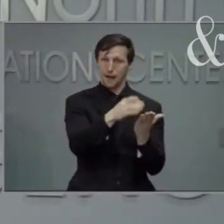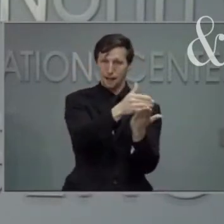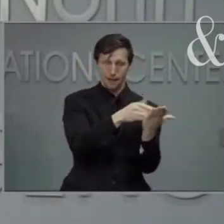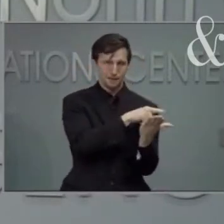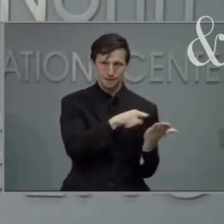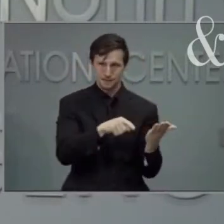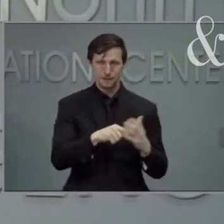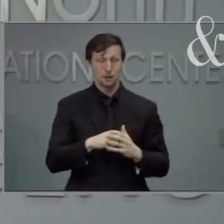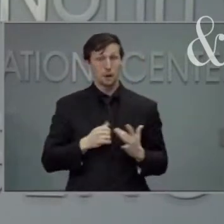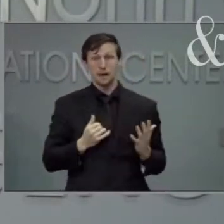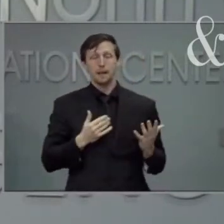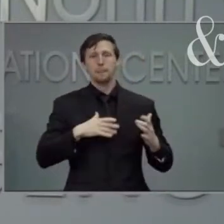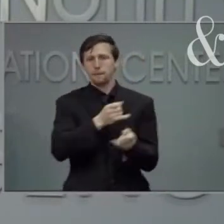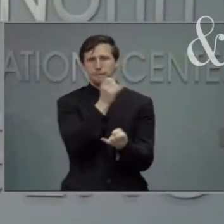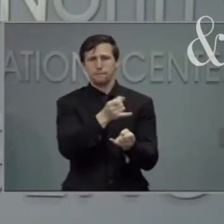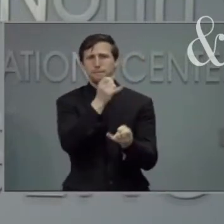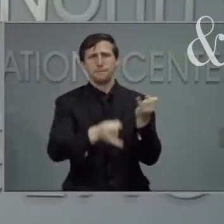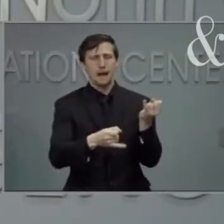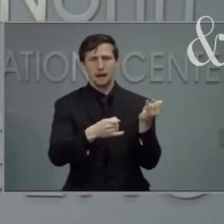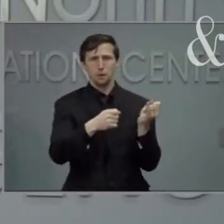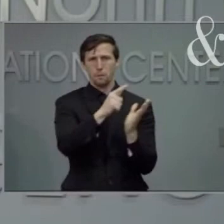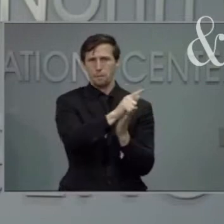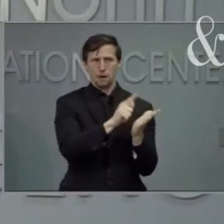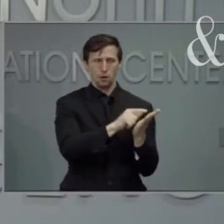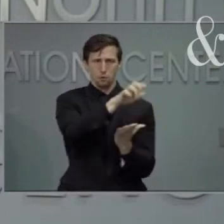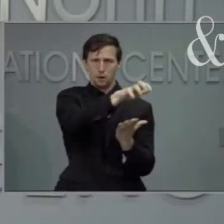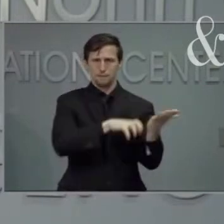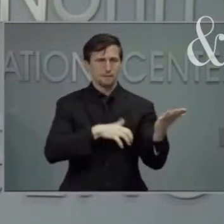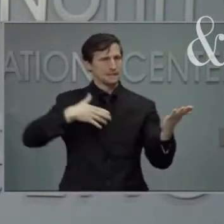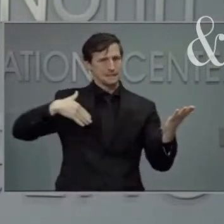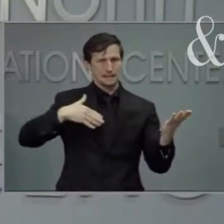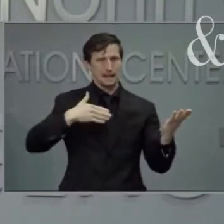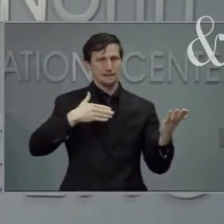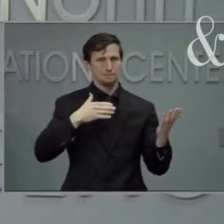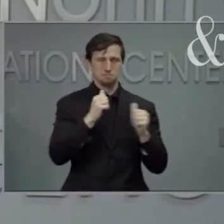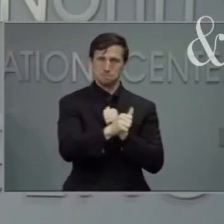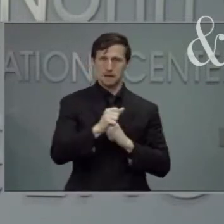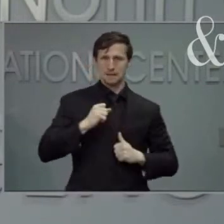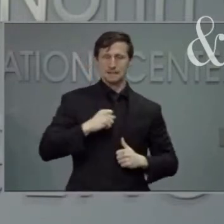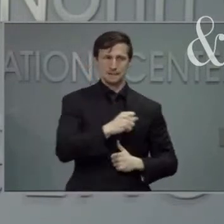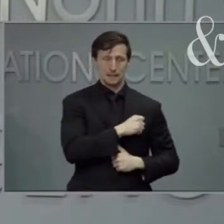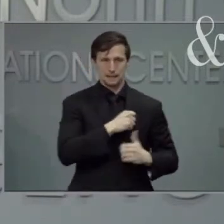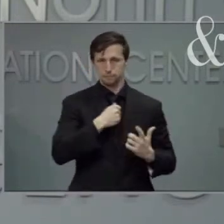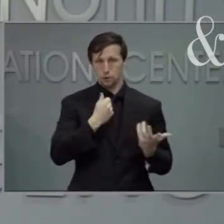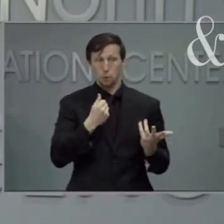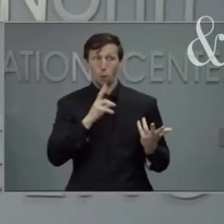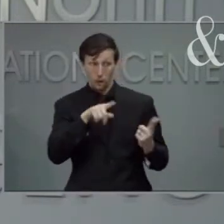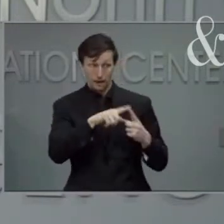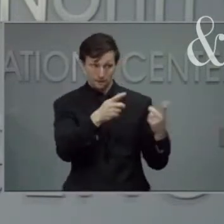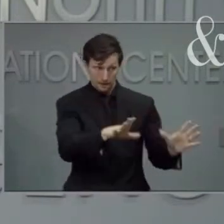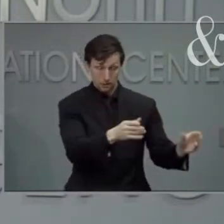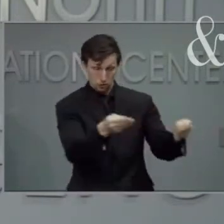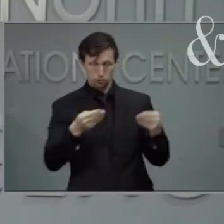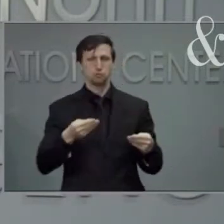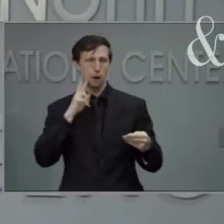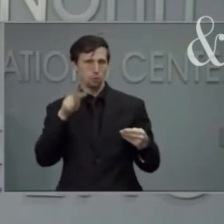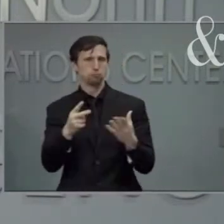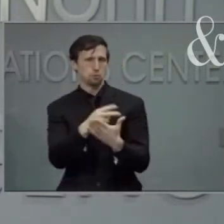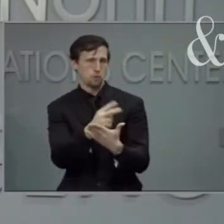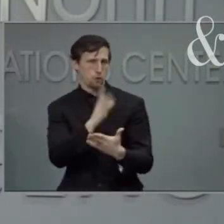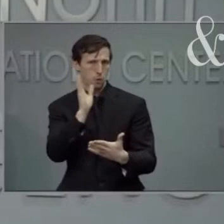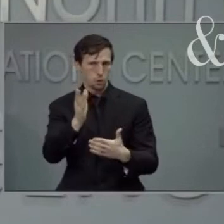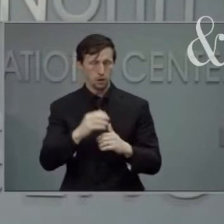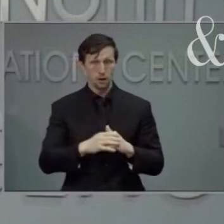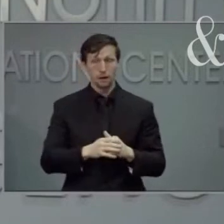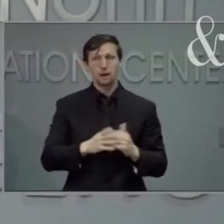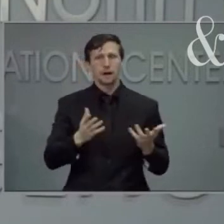get it. I don't think it's even out of the Senate yet. And what we want to do, the good thing is, I think we